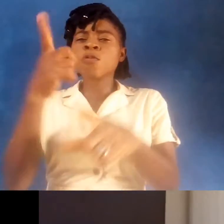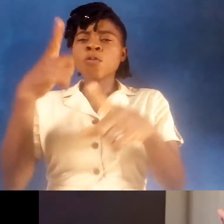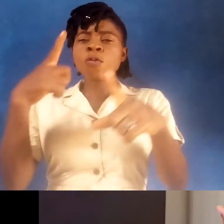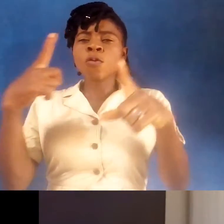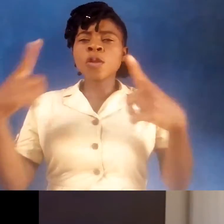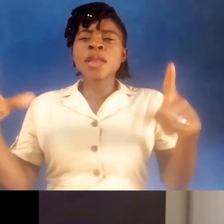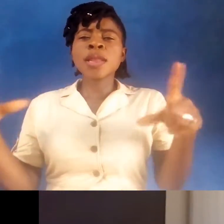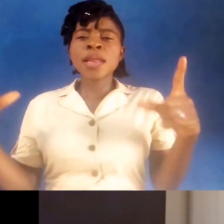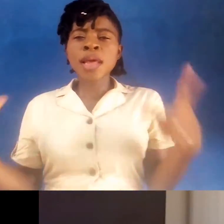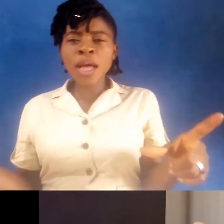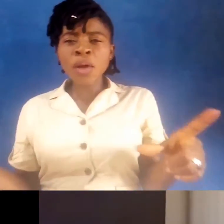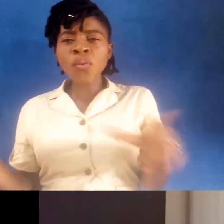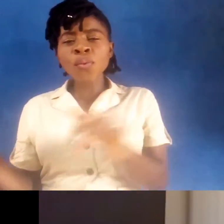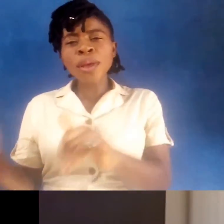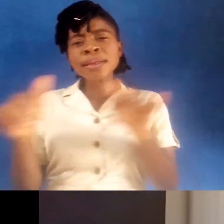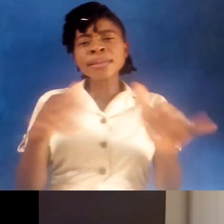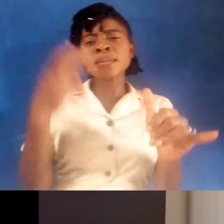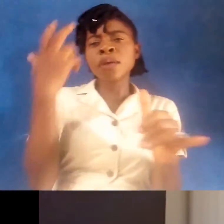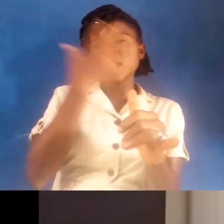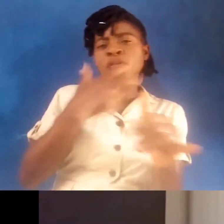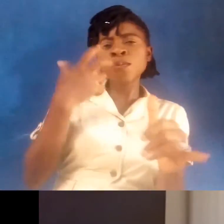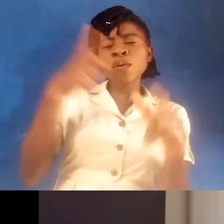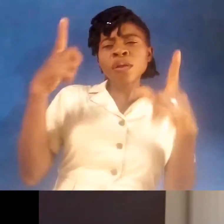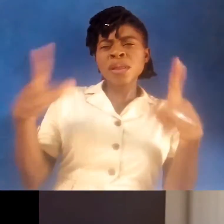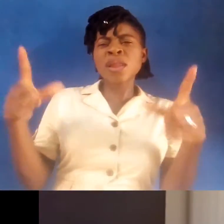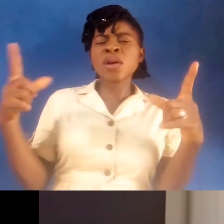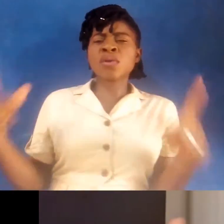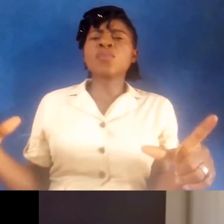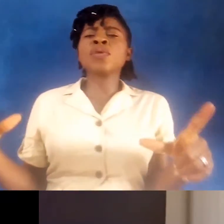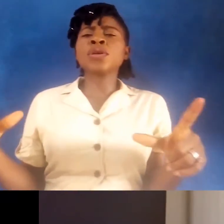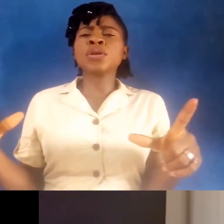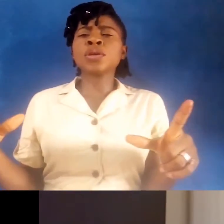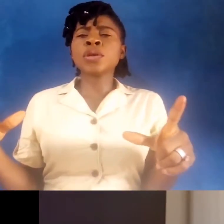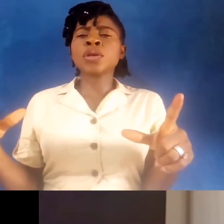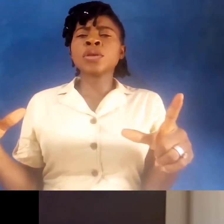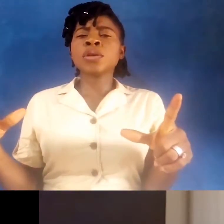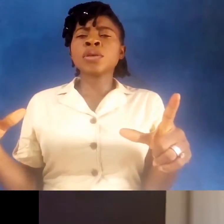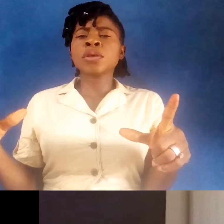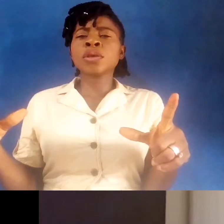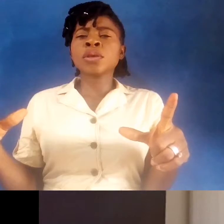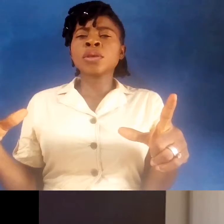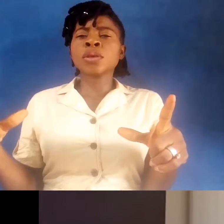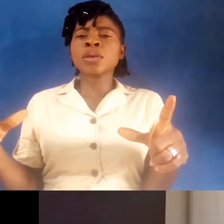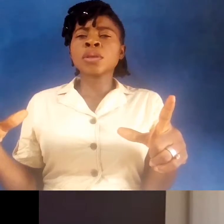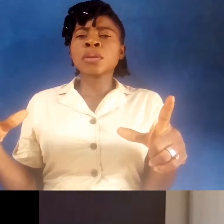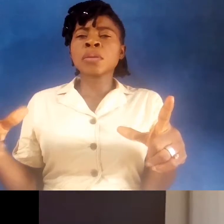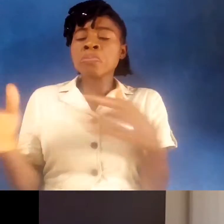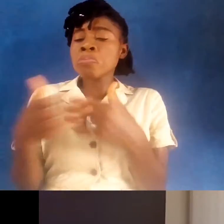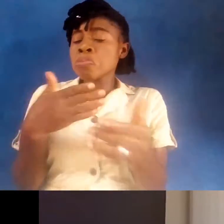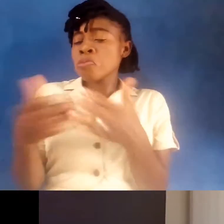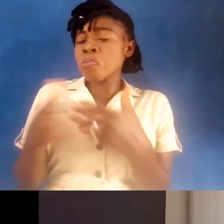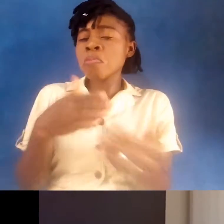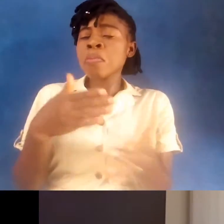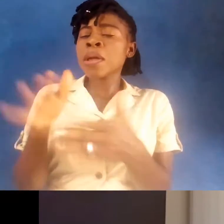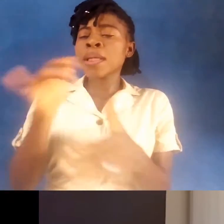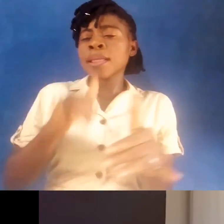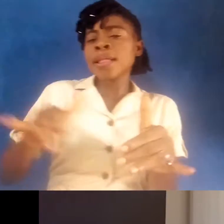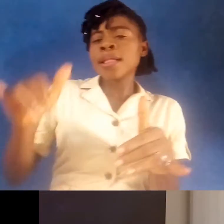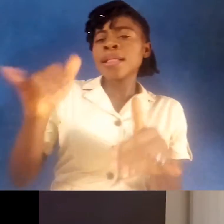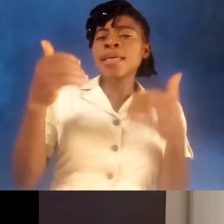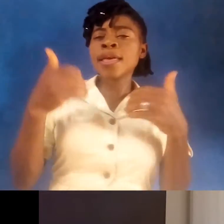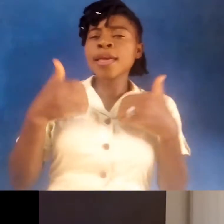properties that spoken languages possess, though some may be in their different